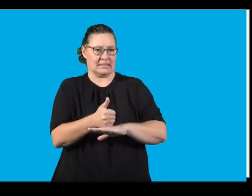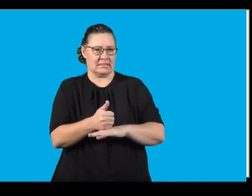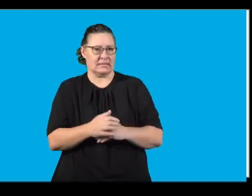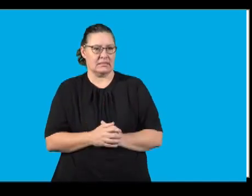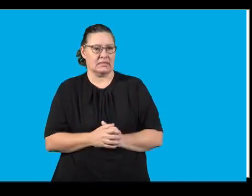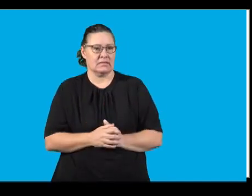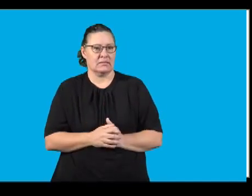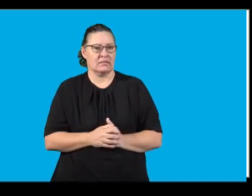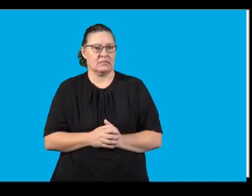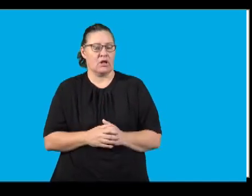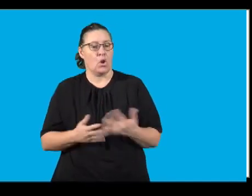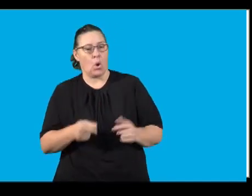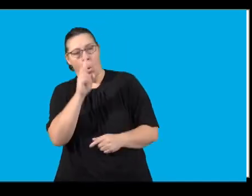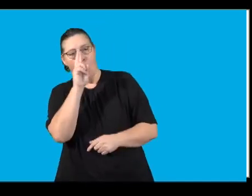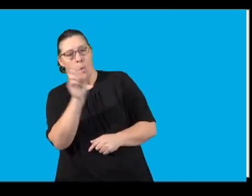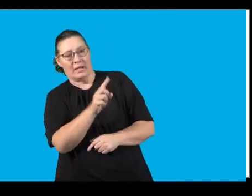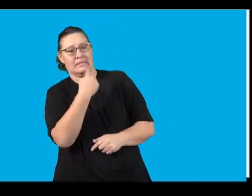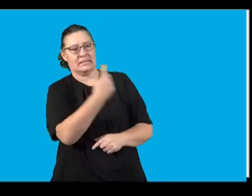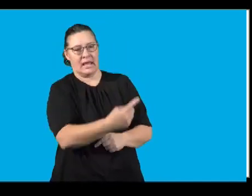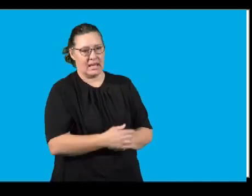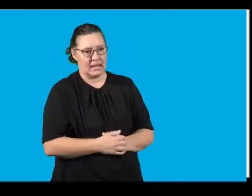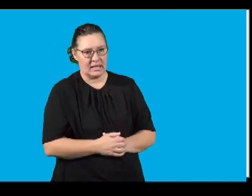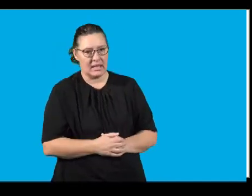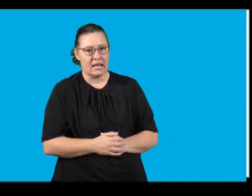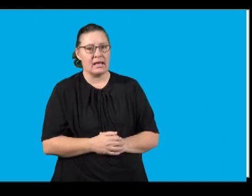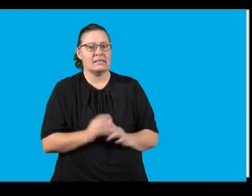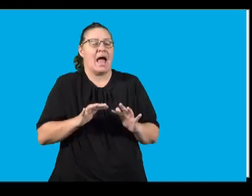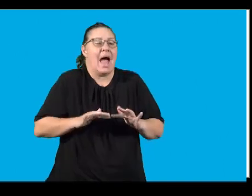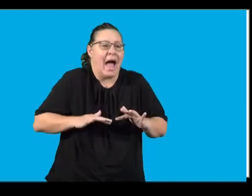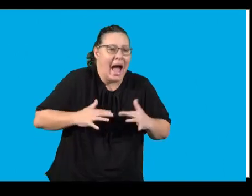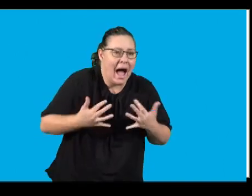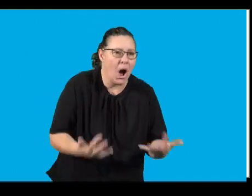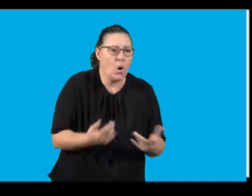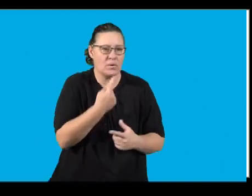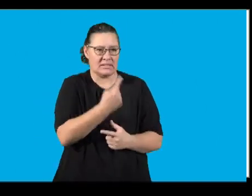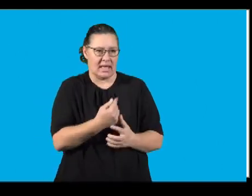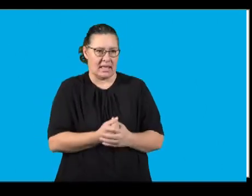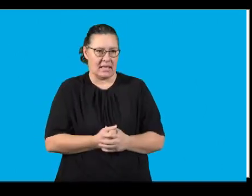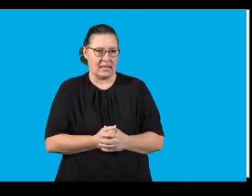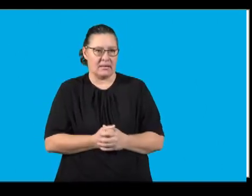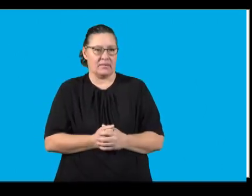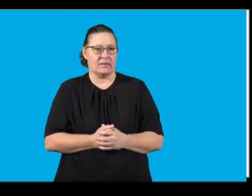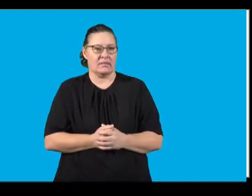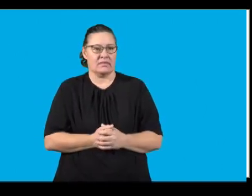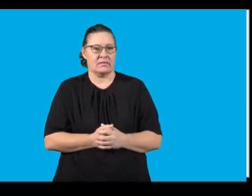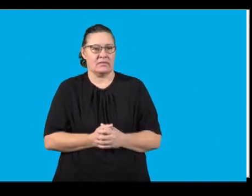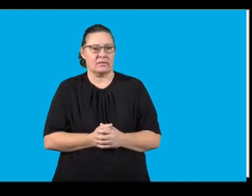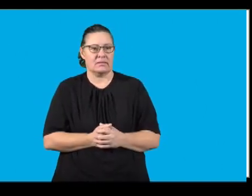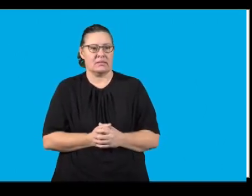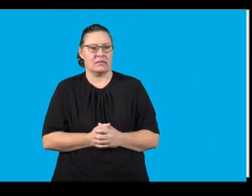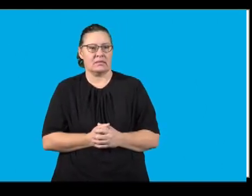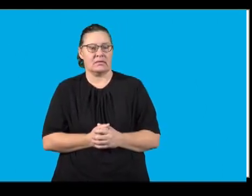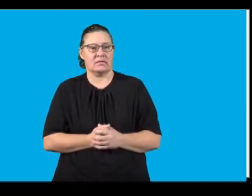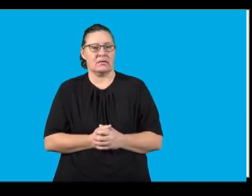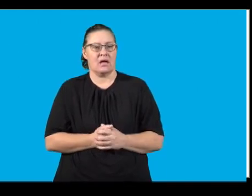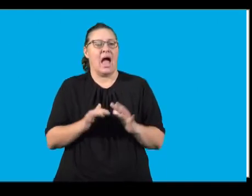all right? Tone is not looking at what is said. Tone is looking at how it is said. So in this case, how